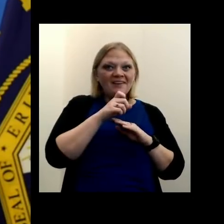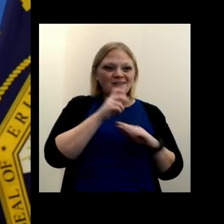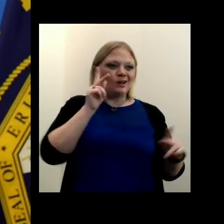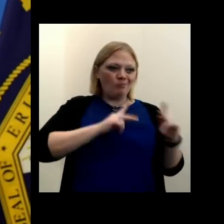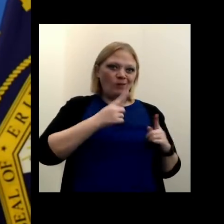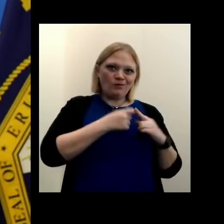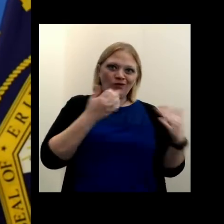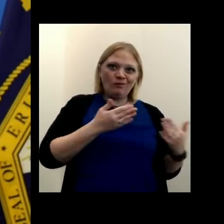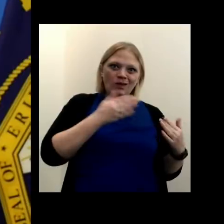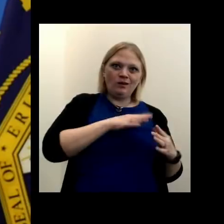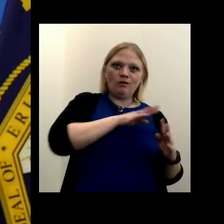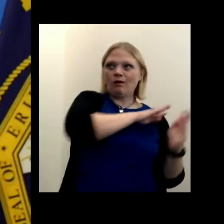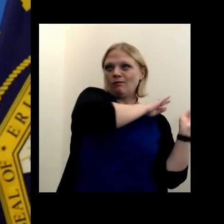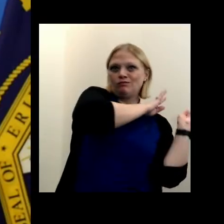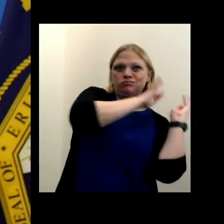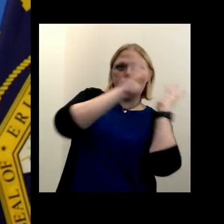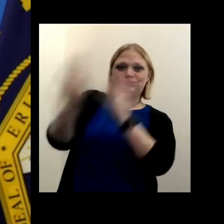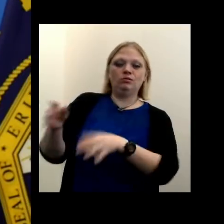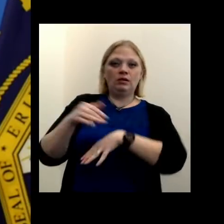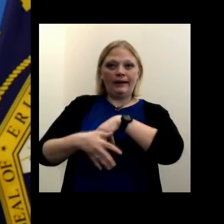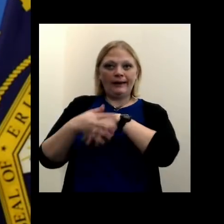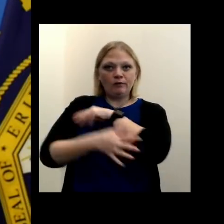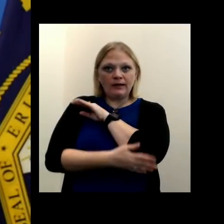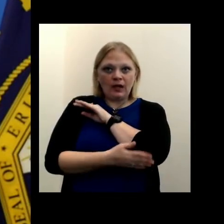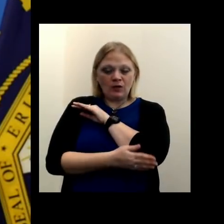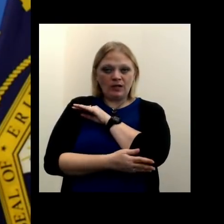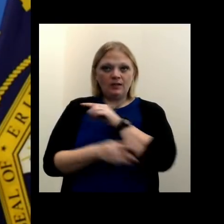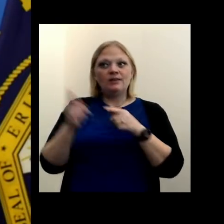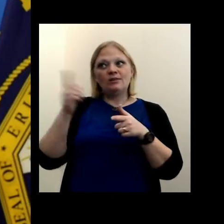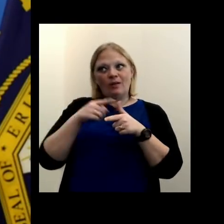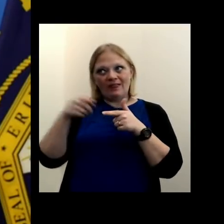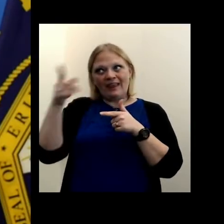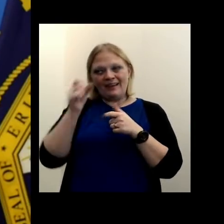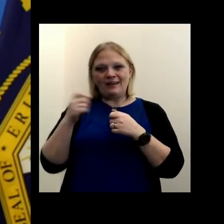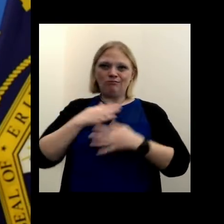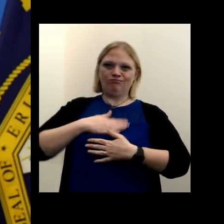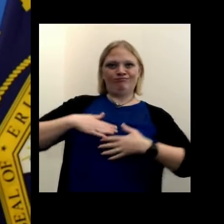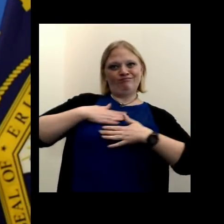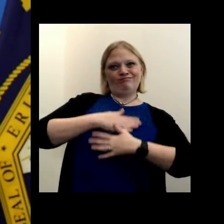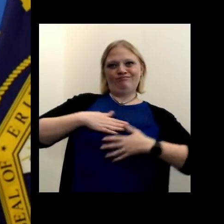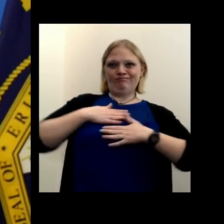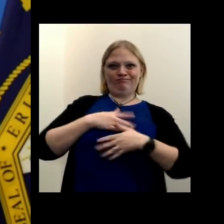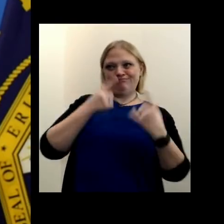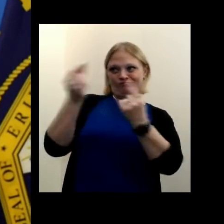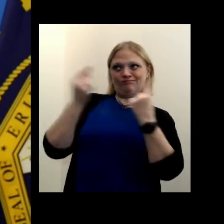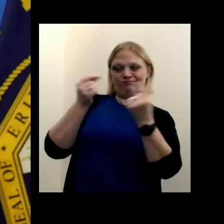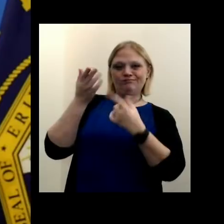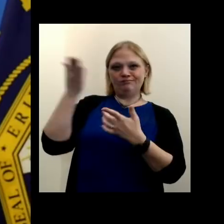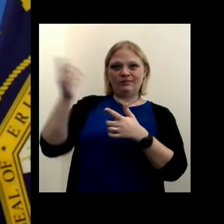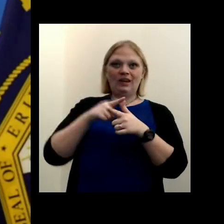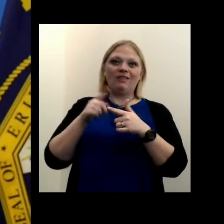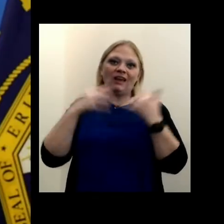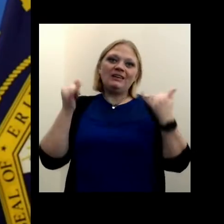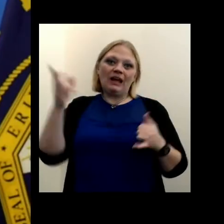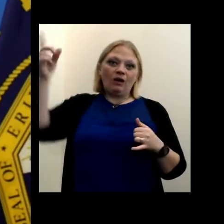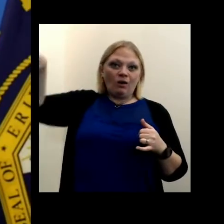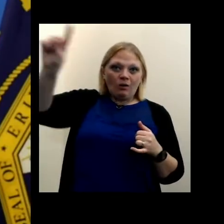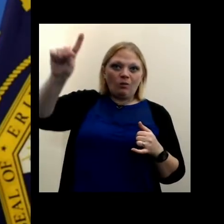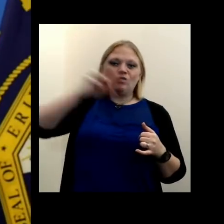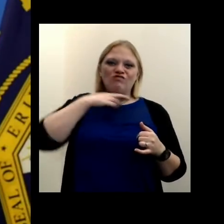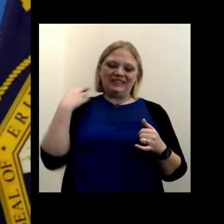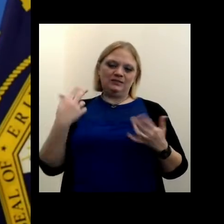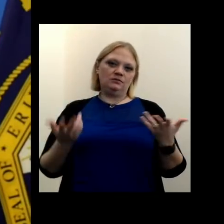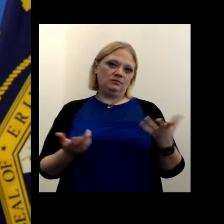from Erie County to Niagara County so that they can partake in fun entertainment, but then putting other people and themselves at